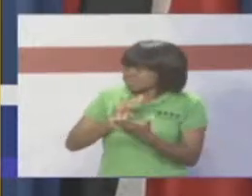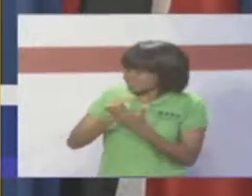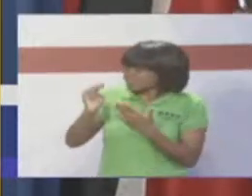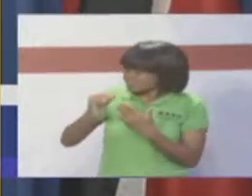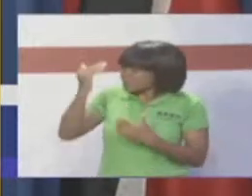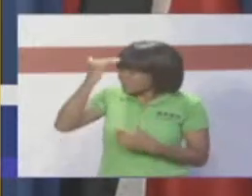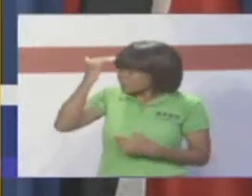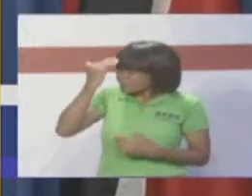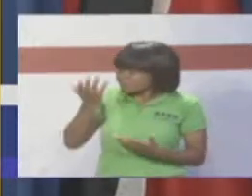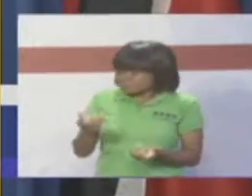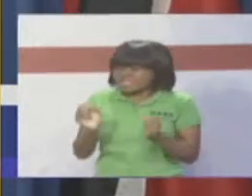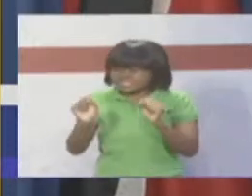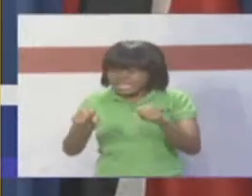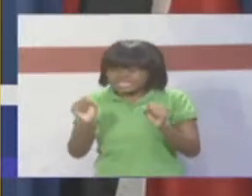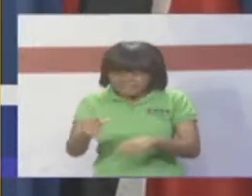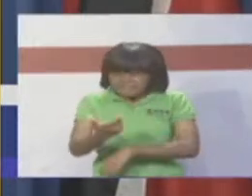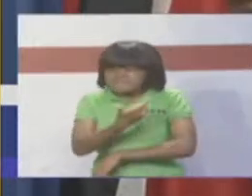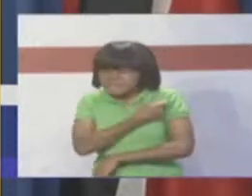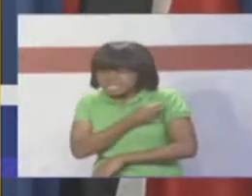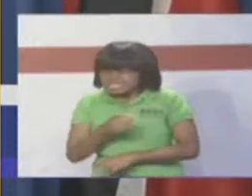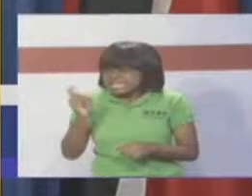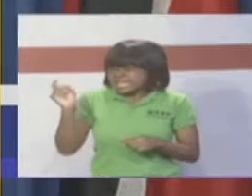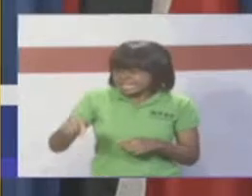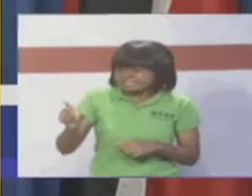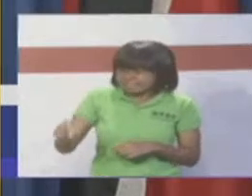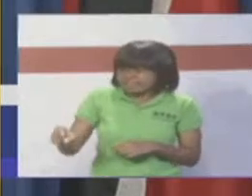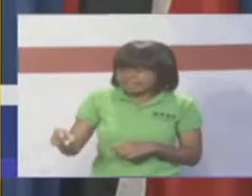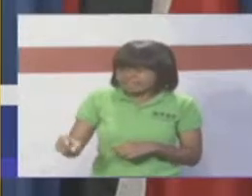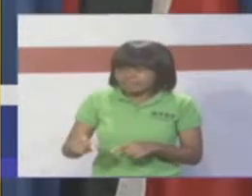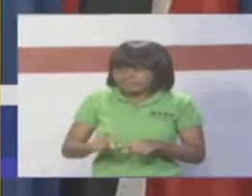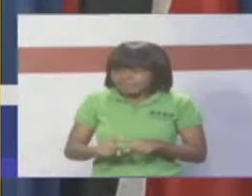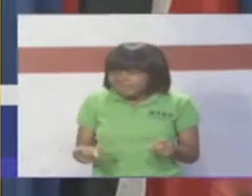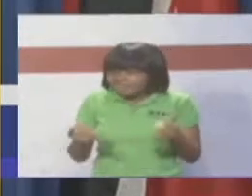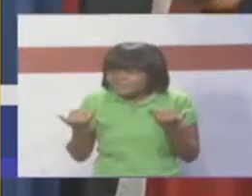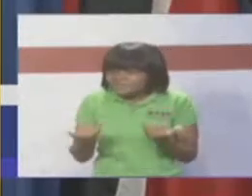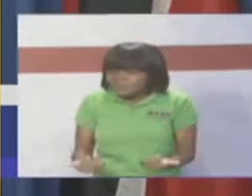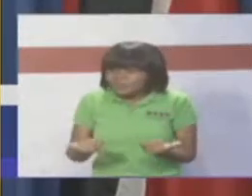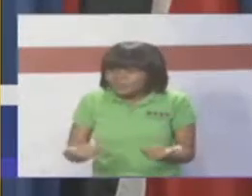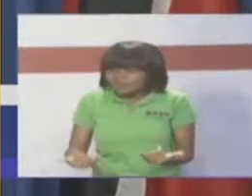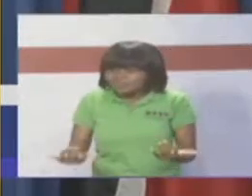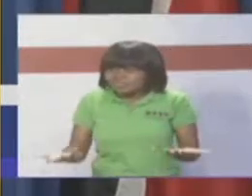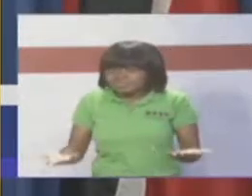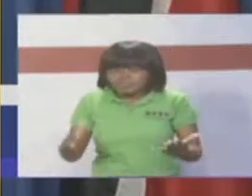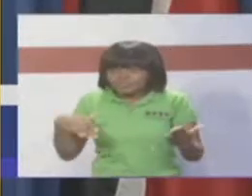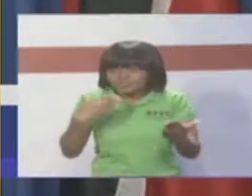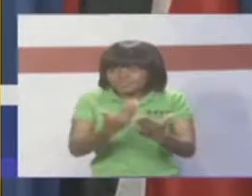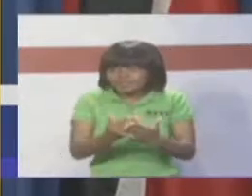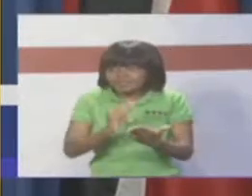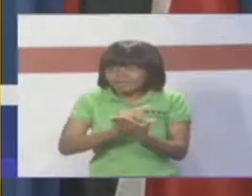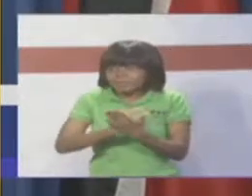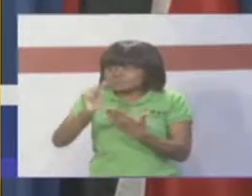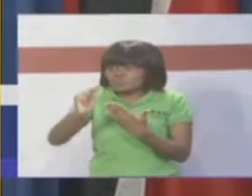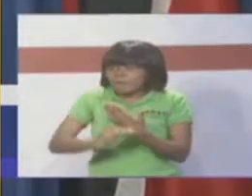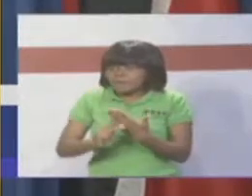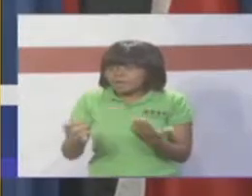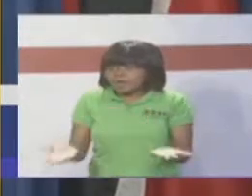the minister is reporting that the vaccination program has stalled with 600,000 people out there unvaccinated.